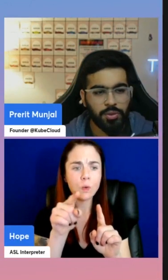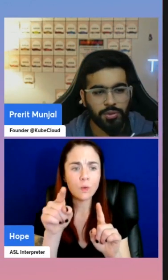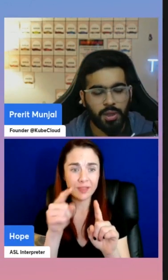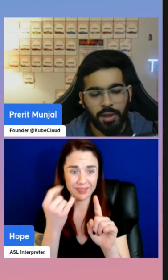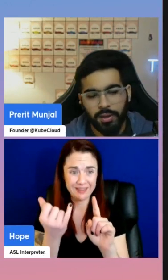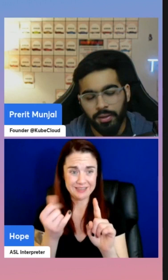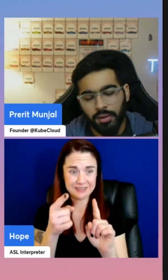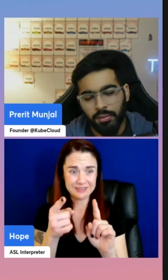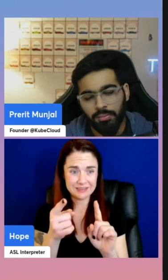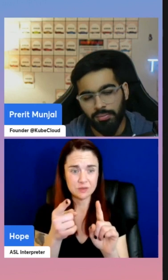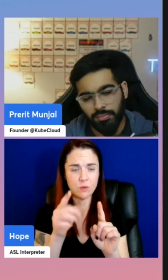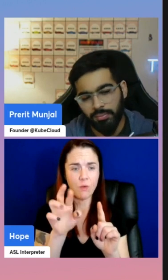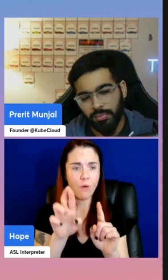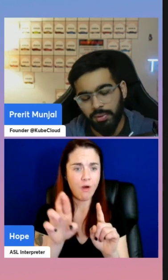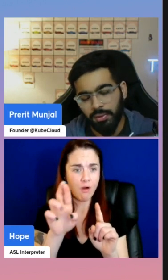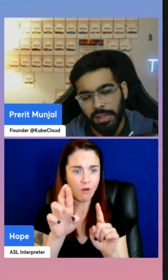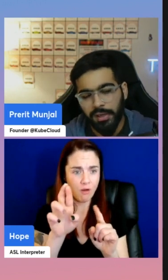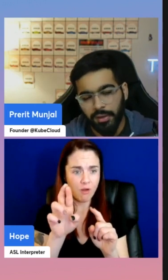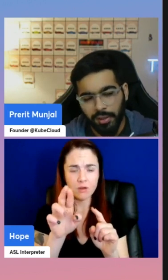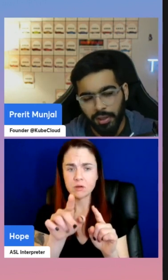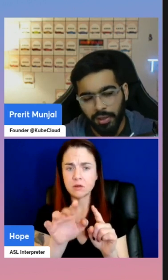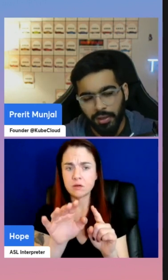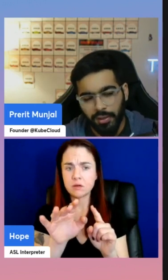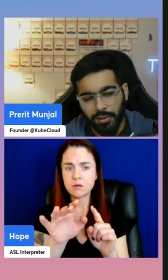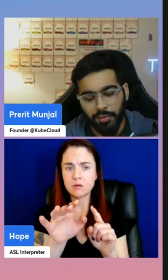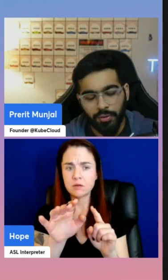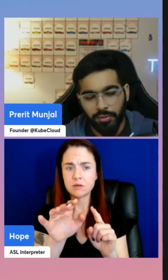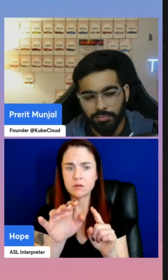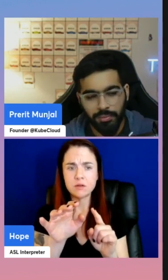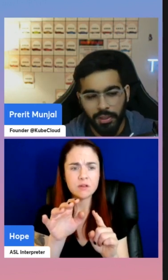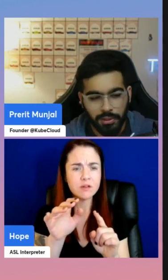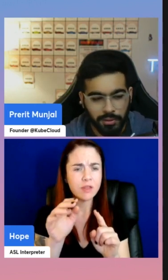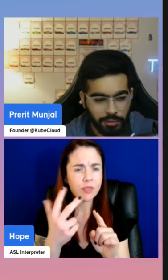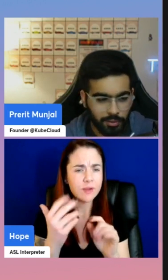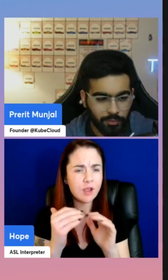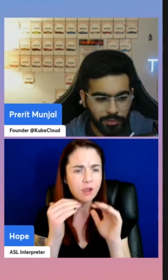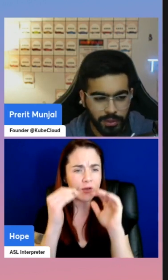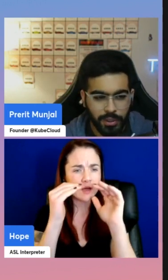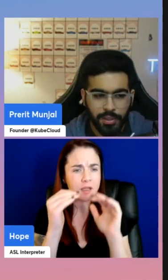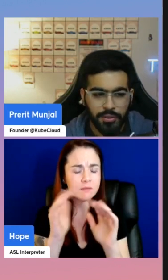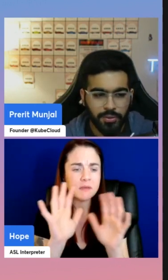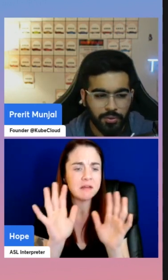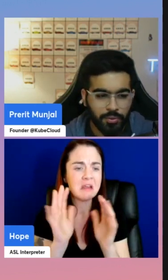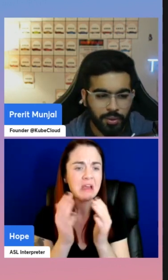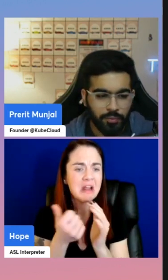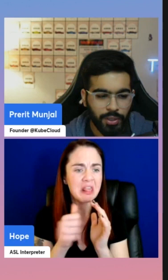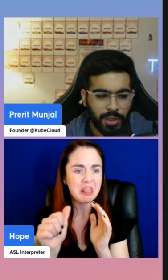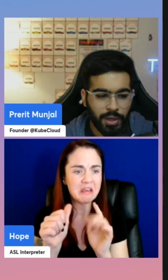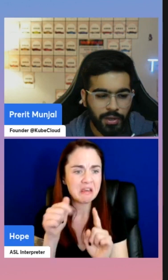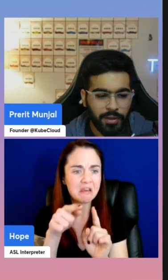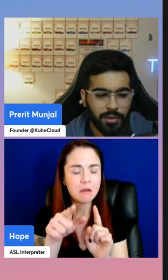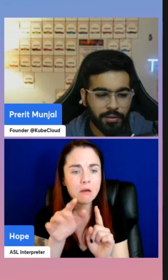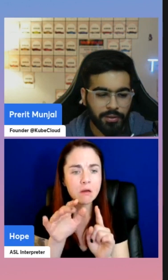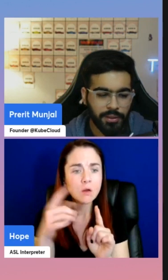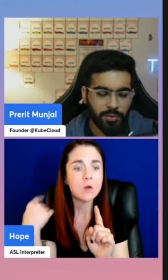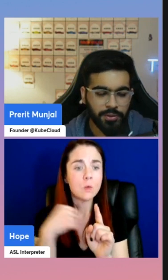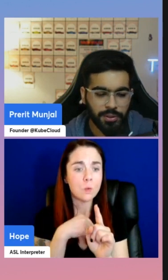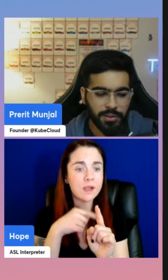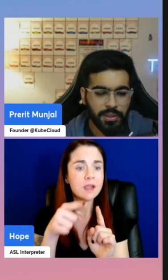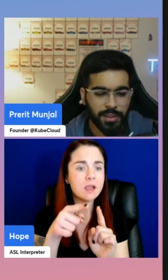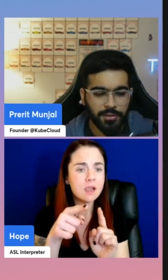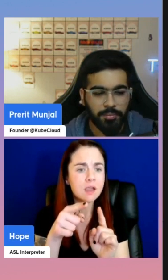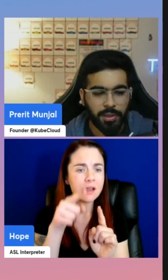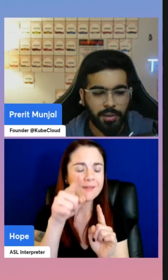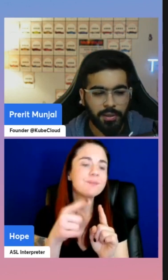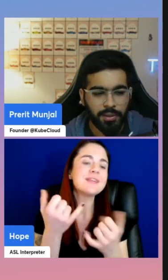so this was our directory hierarchy or anything that would say. So we had these were